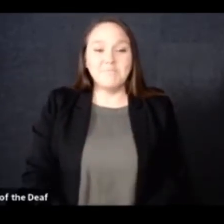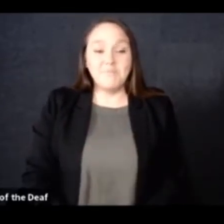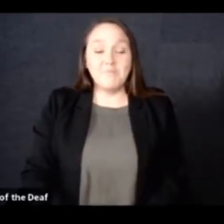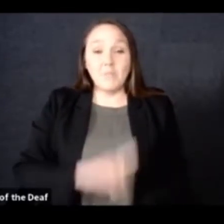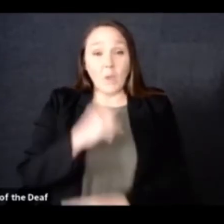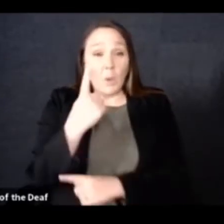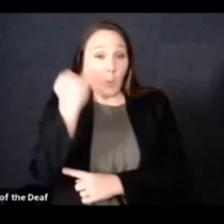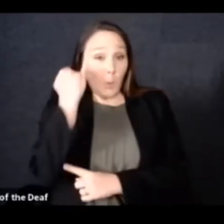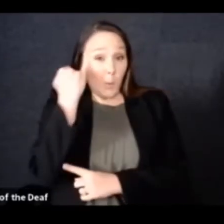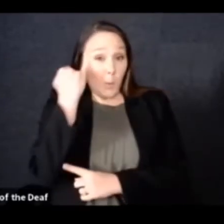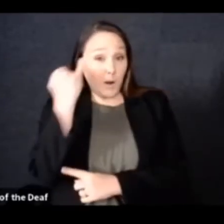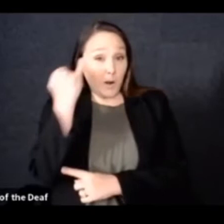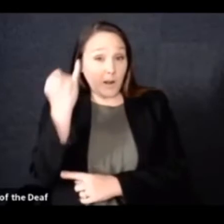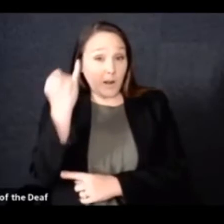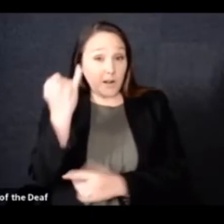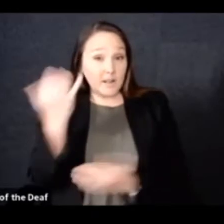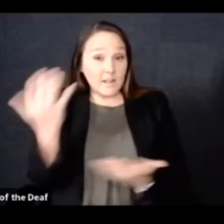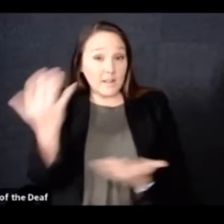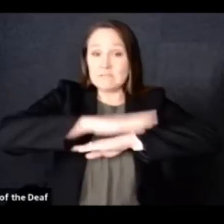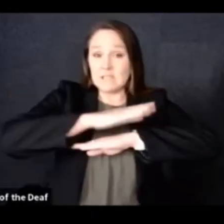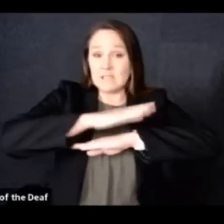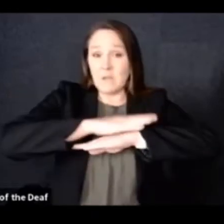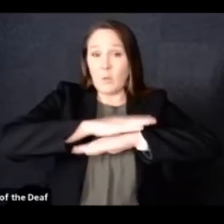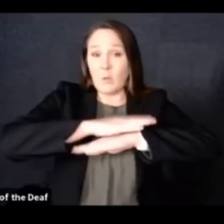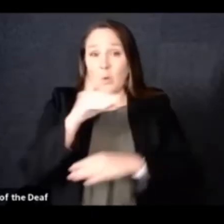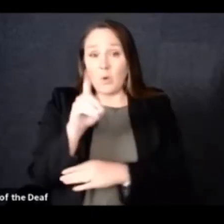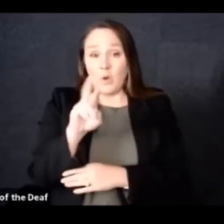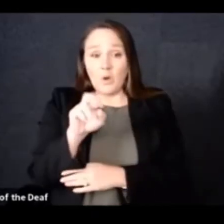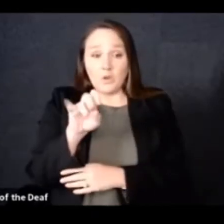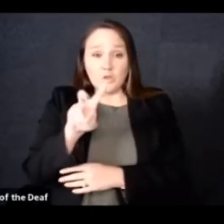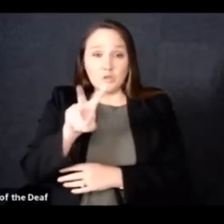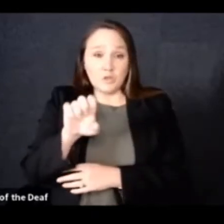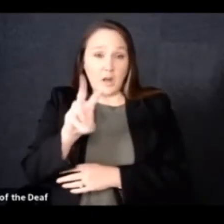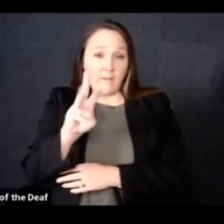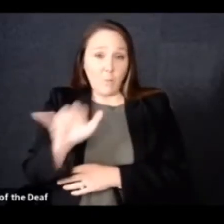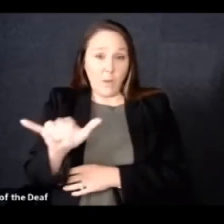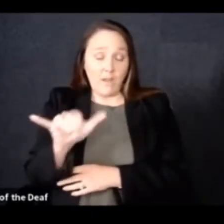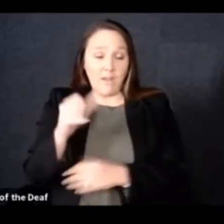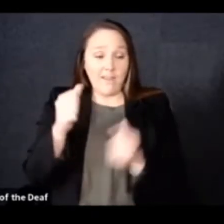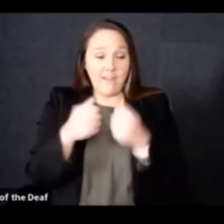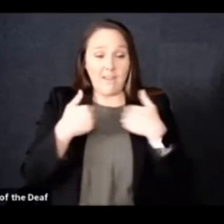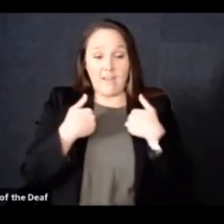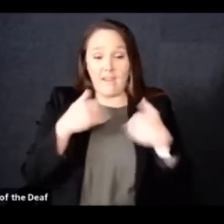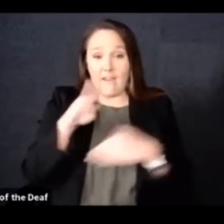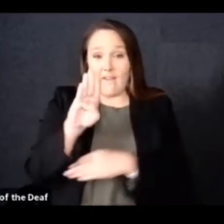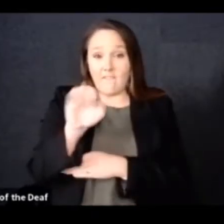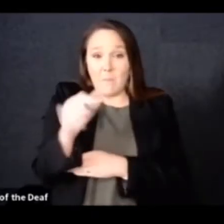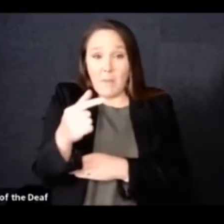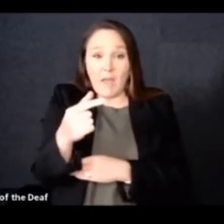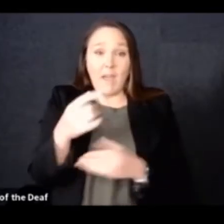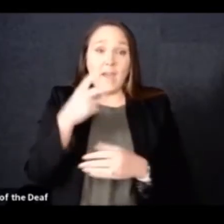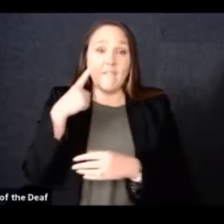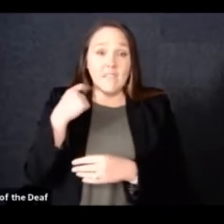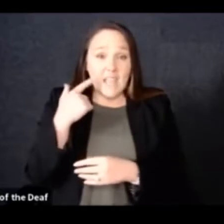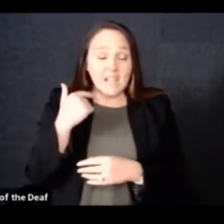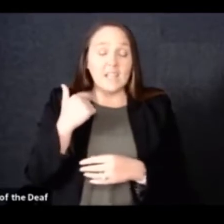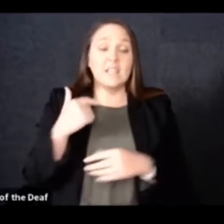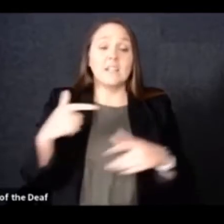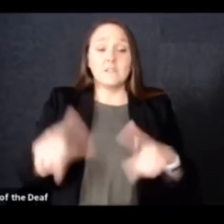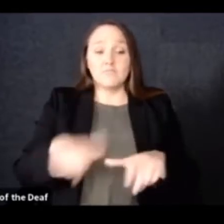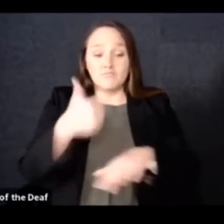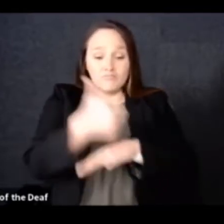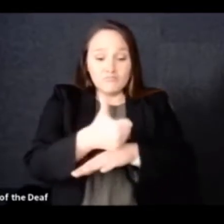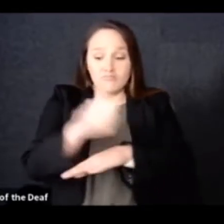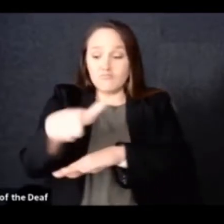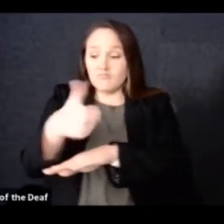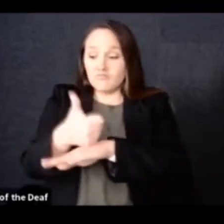One idea is to put a table at the end of your driveway with bags of candy for children to pick up. You can sit away from the table and let the